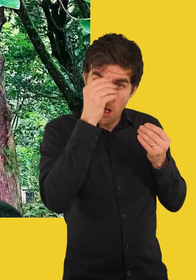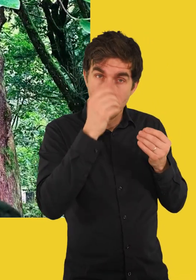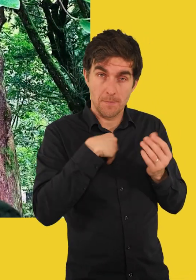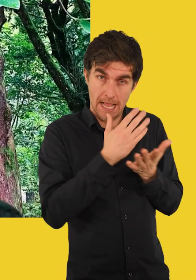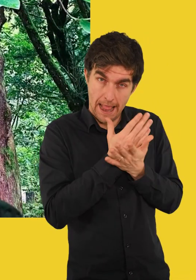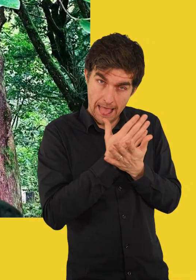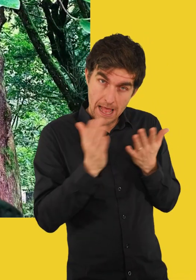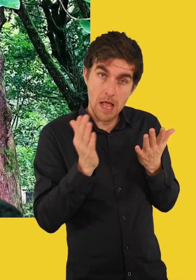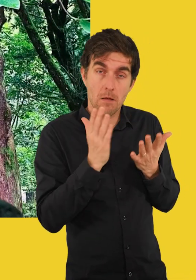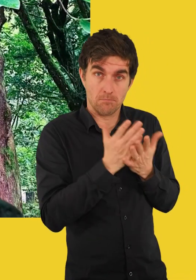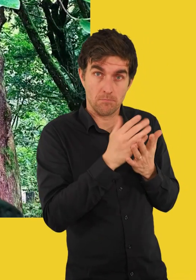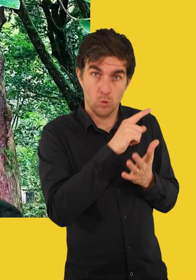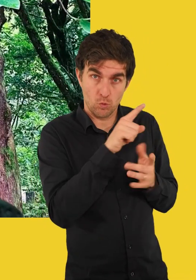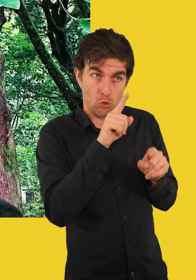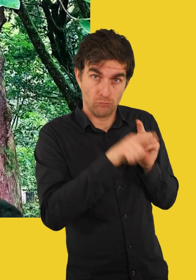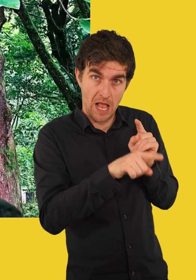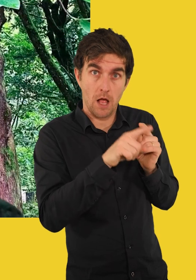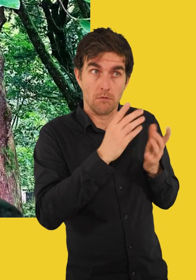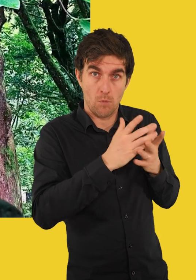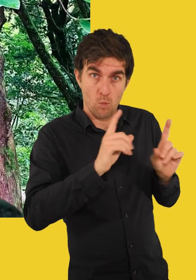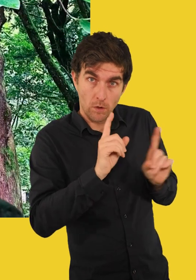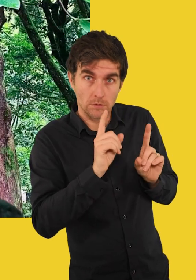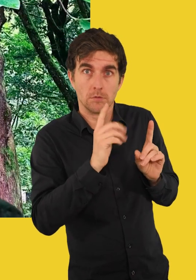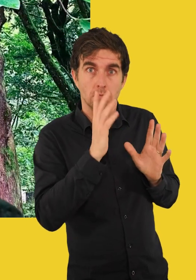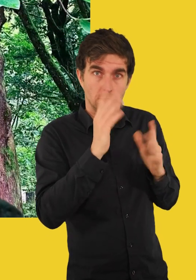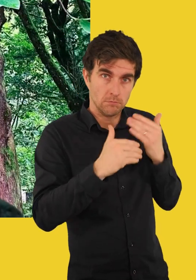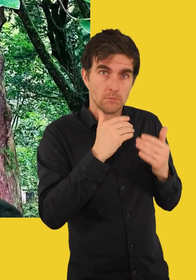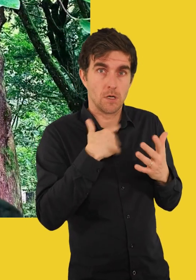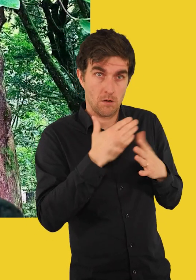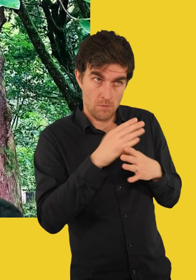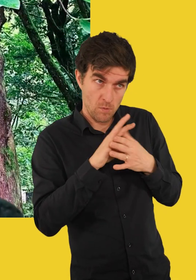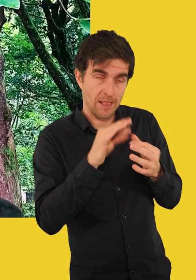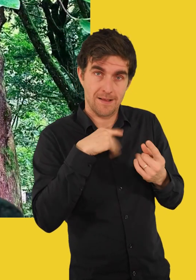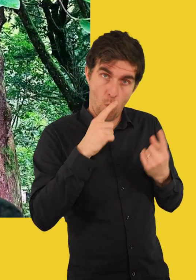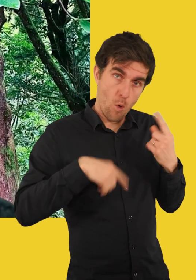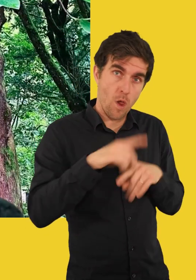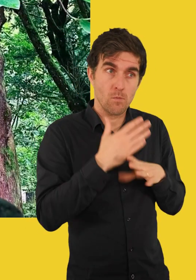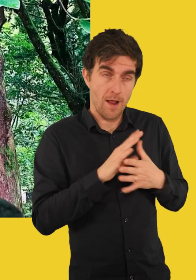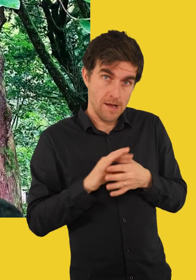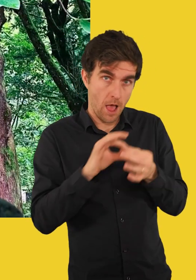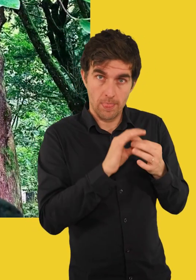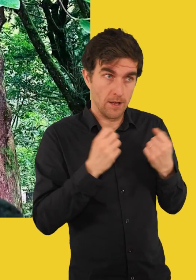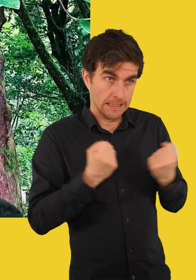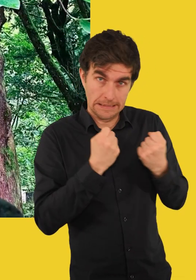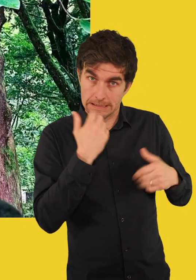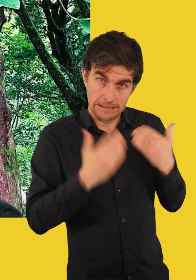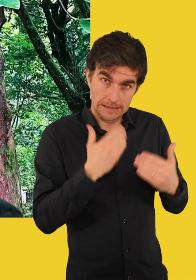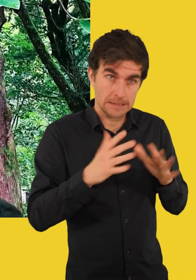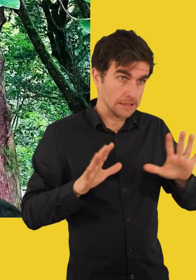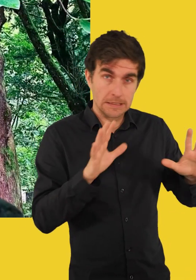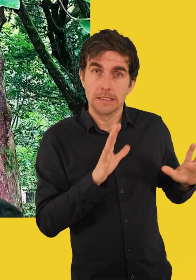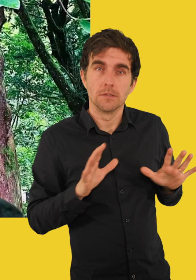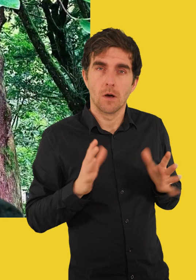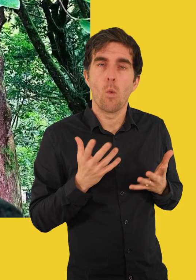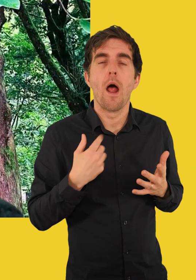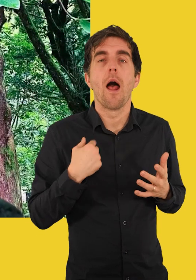it's quite clear when people are trying, and when it's a effort that everyone's trying to work on